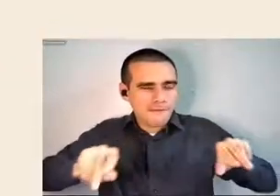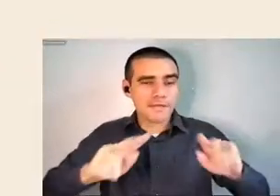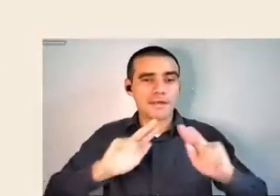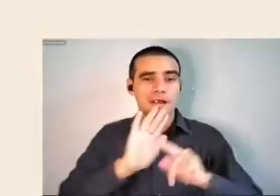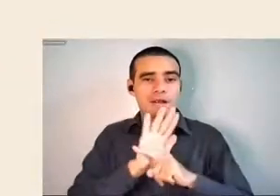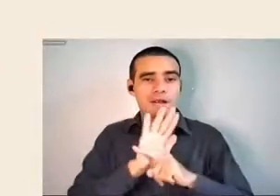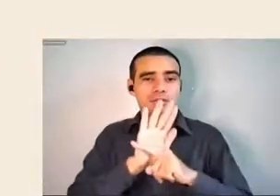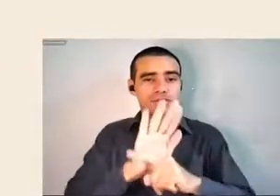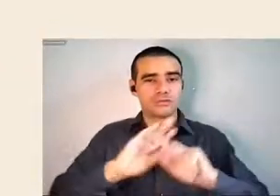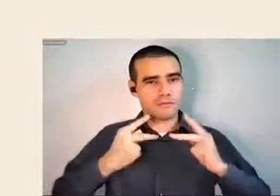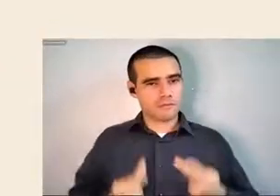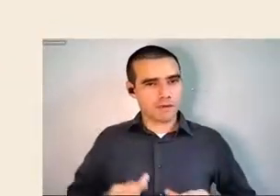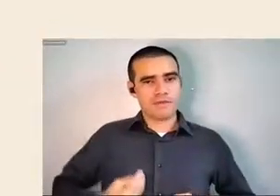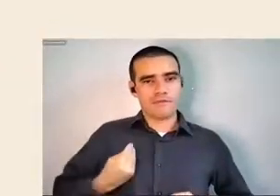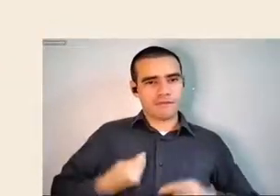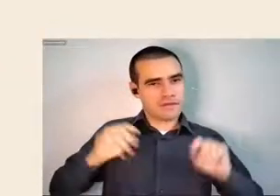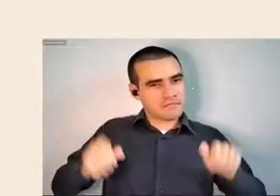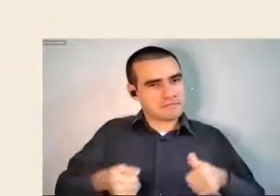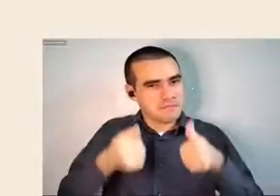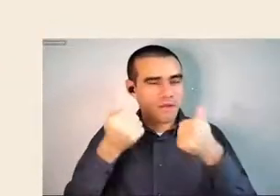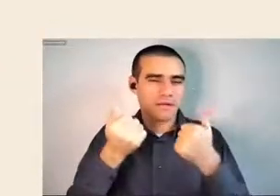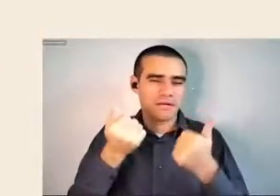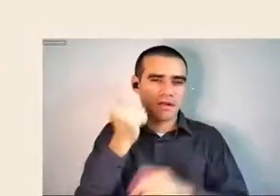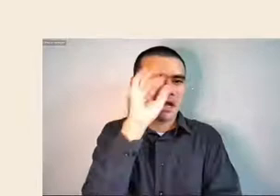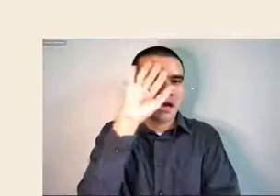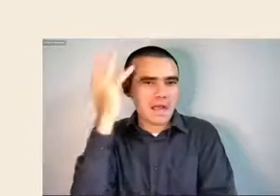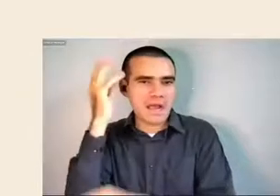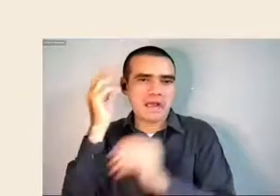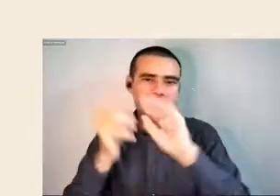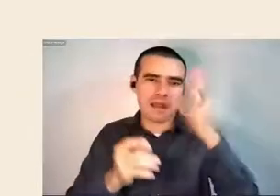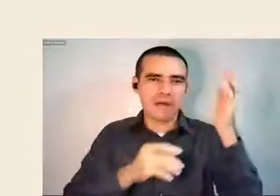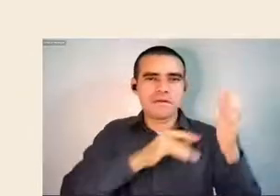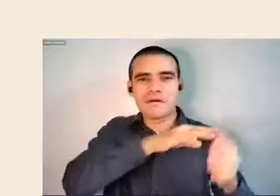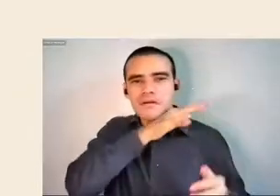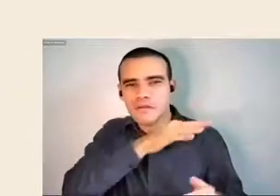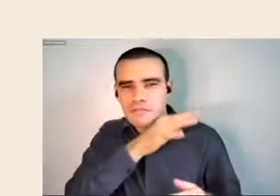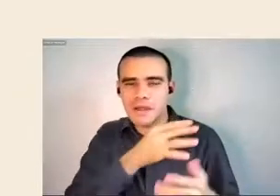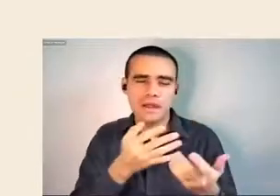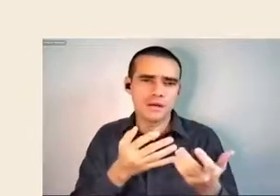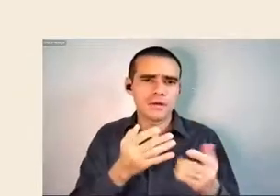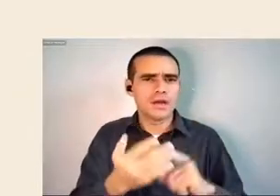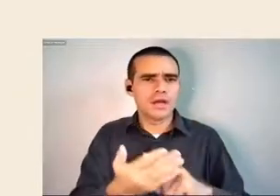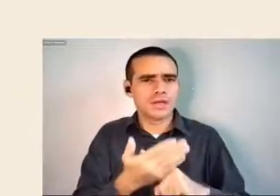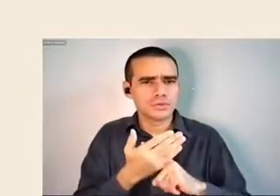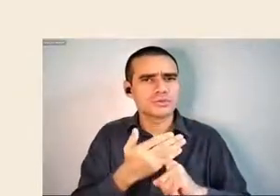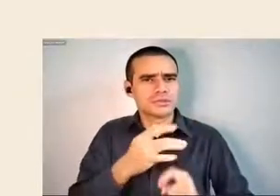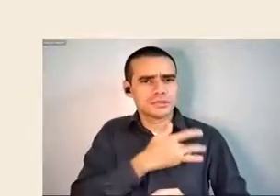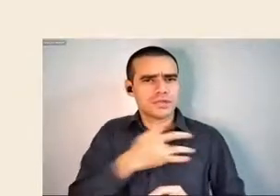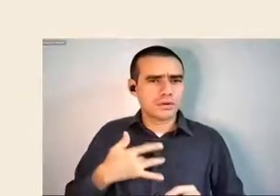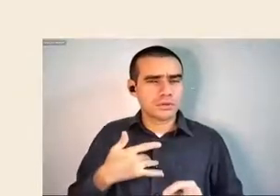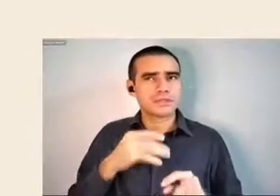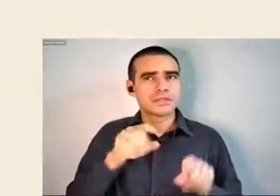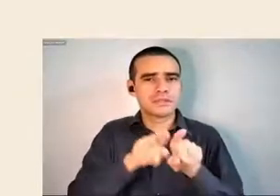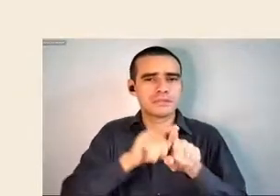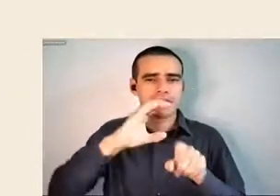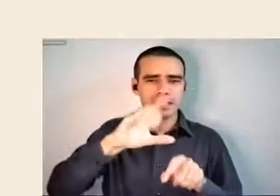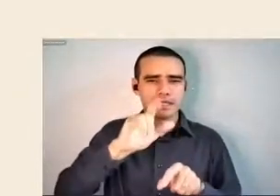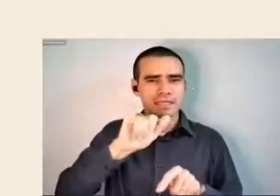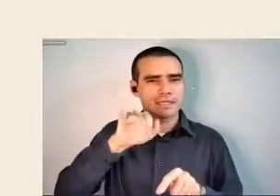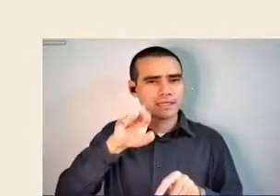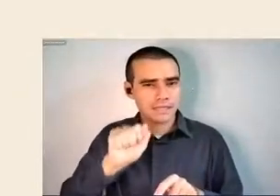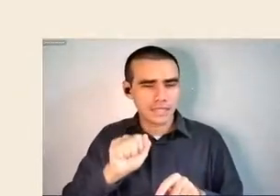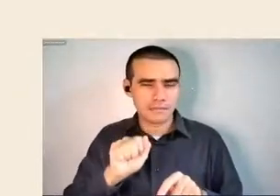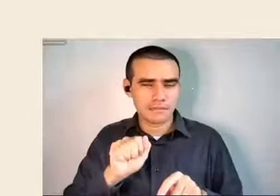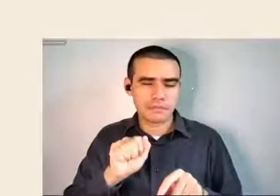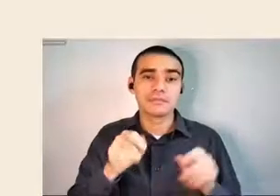basic to all humanity to live better. Not only the fauna and flora important to health, but the regulation of climate all around the world, but